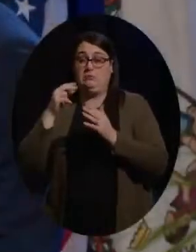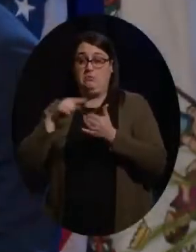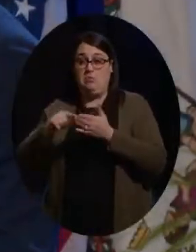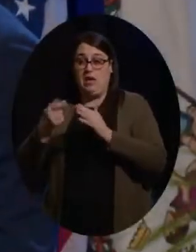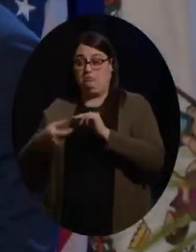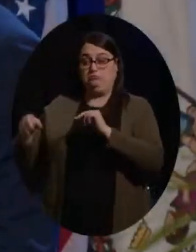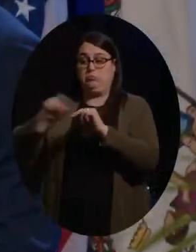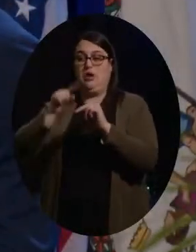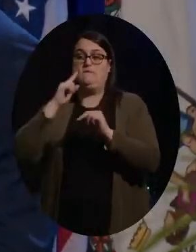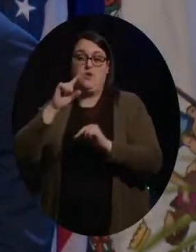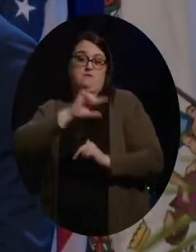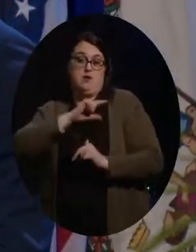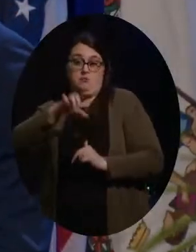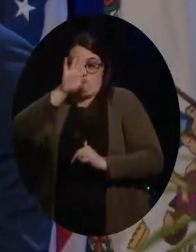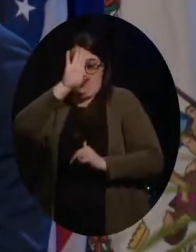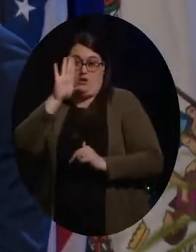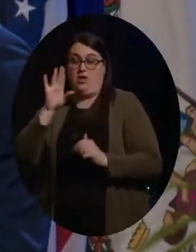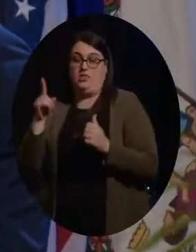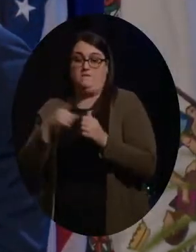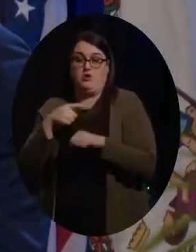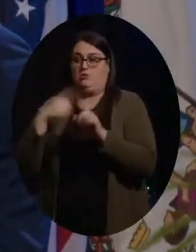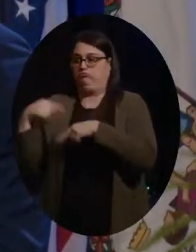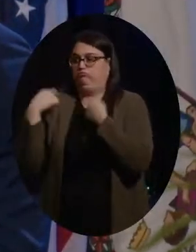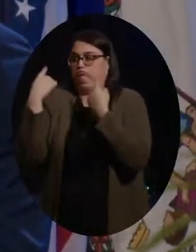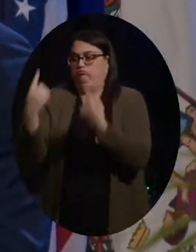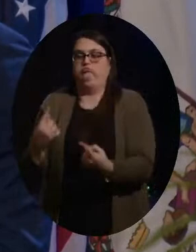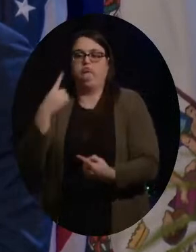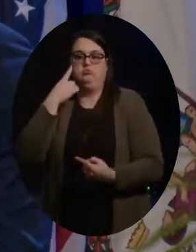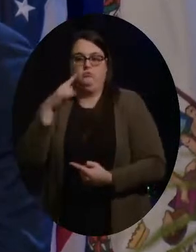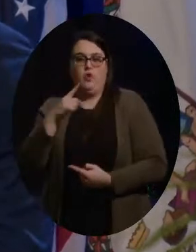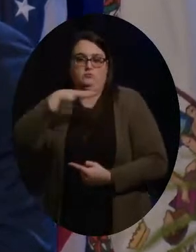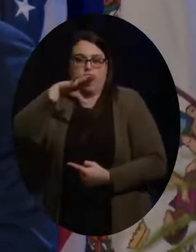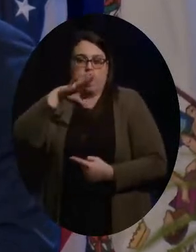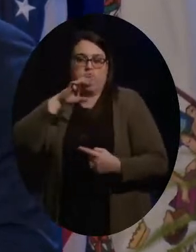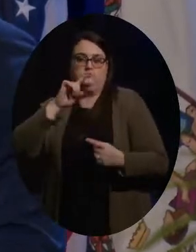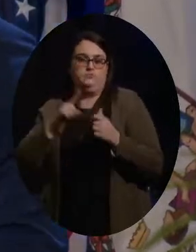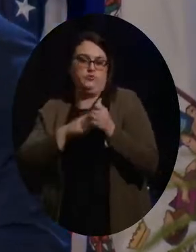pay increase ever for our first responders.